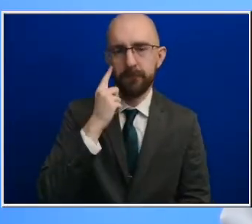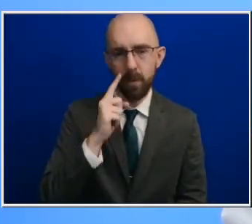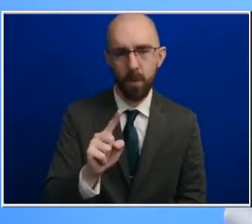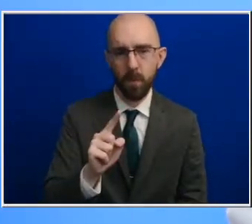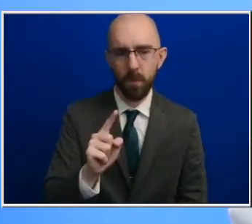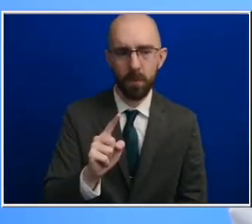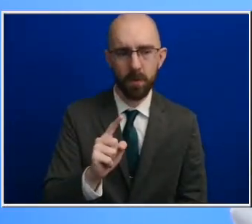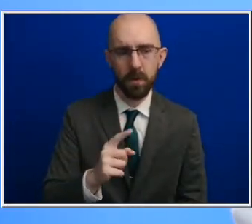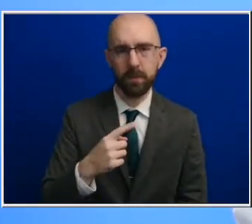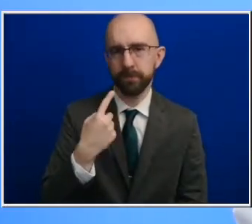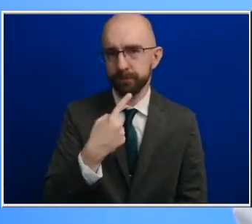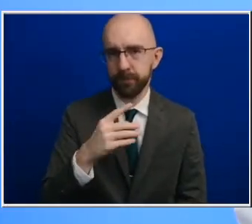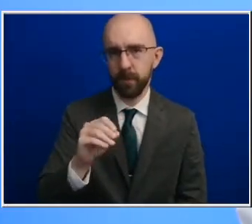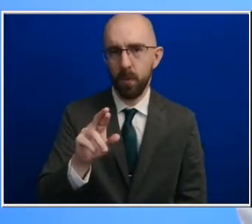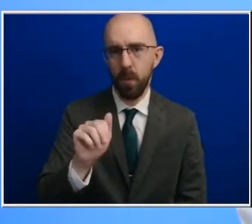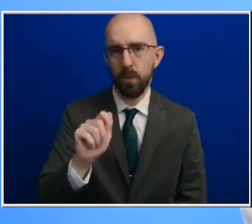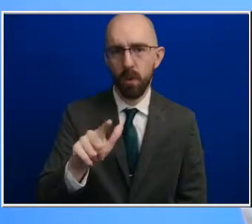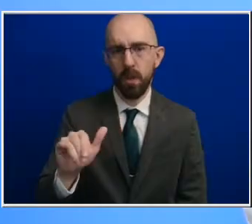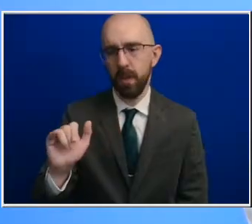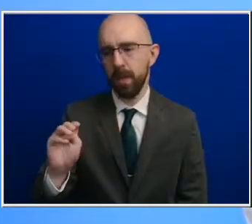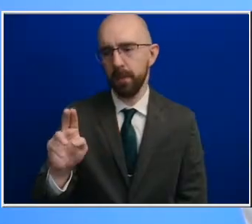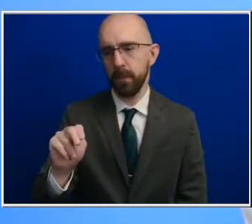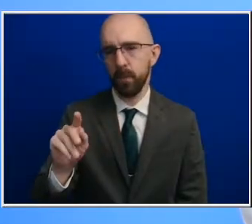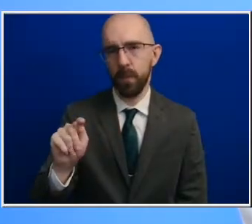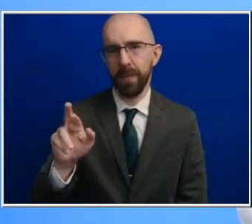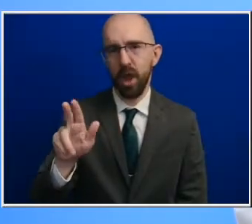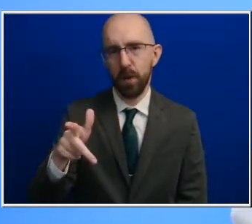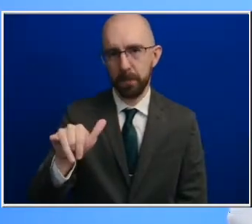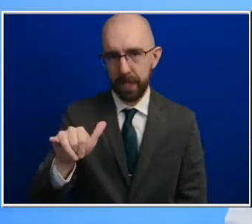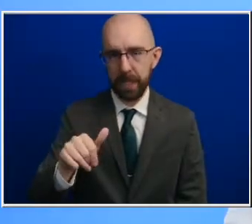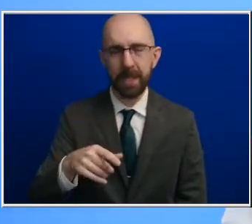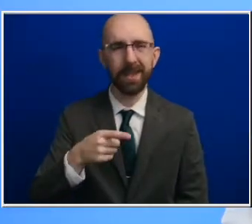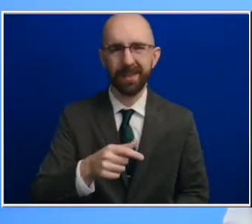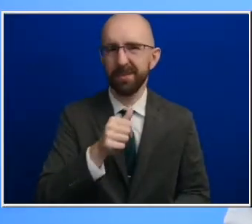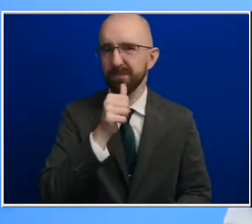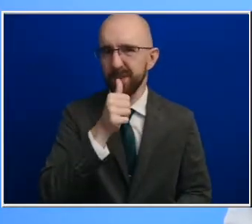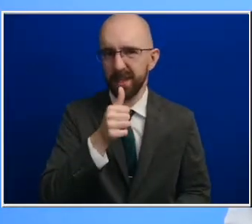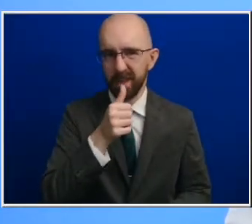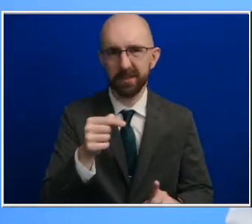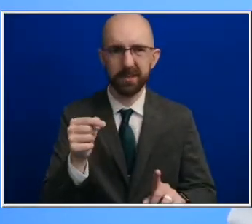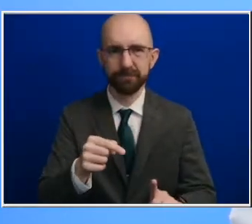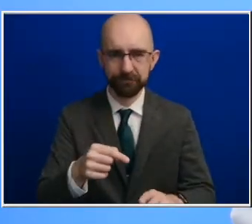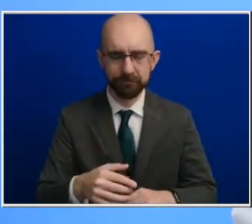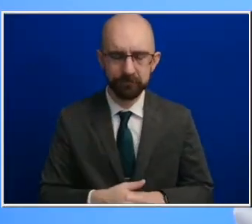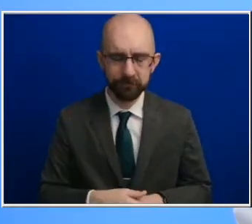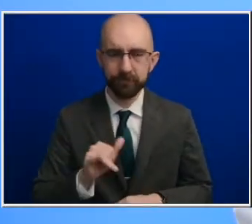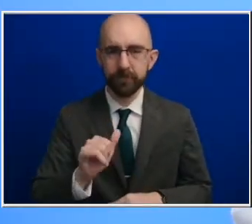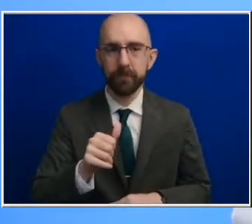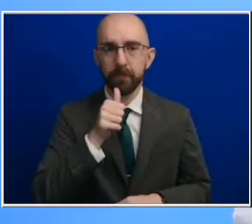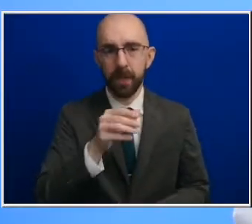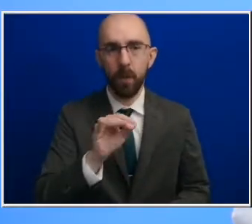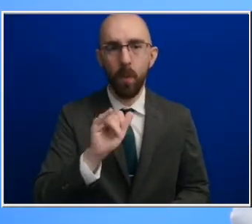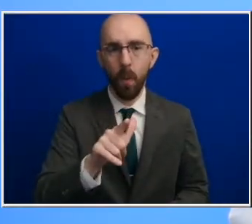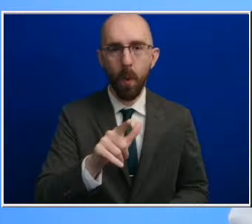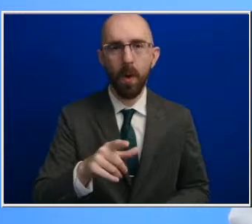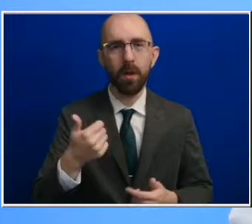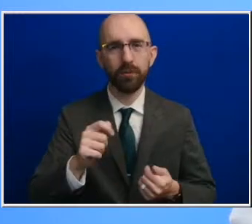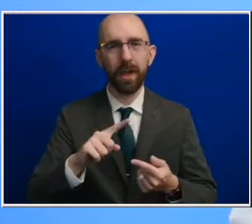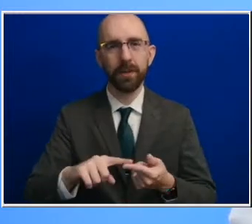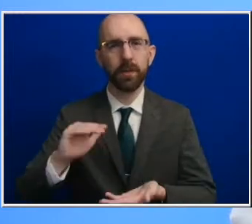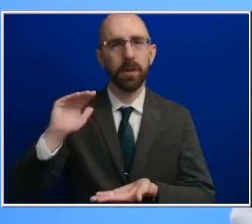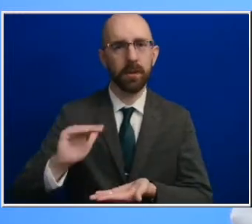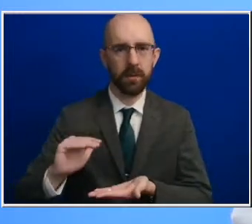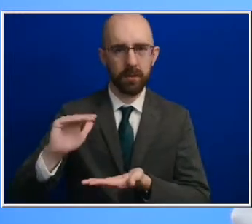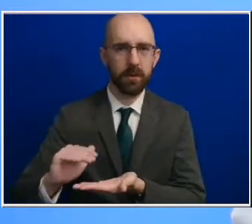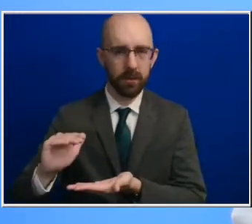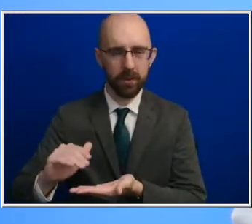oral immunotherapy is peanut. So that is a peanut oral desensitization where you take very